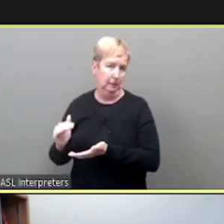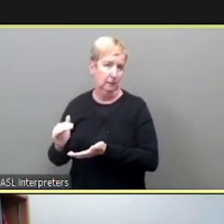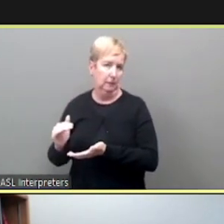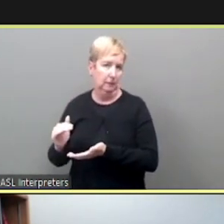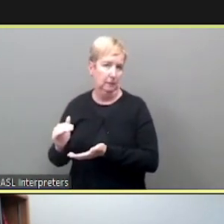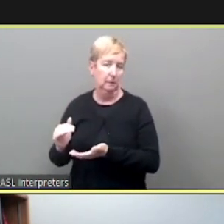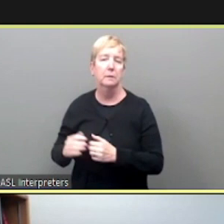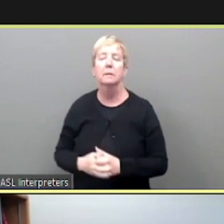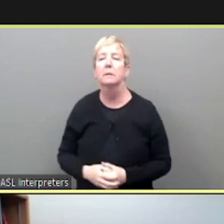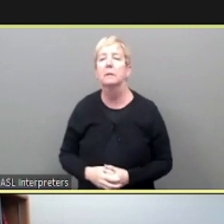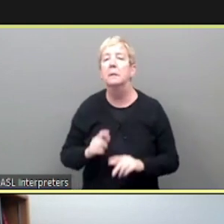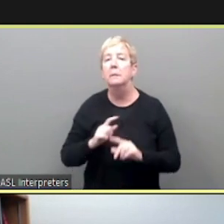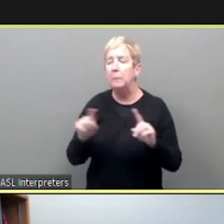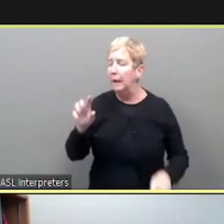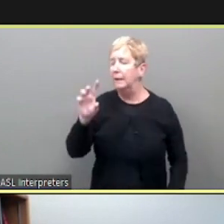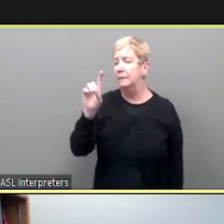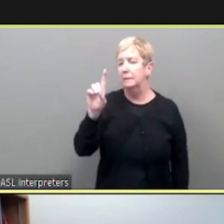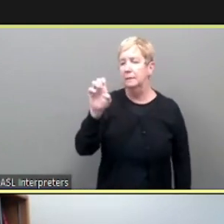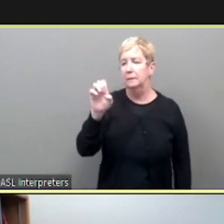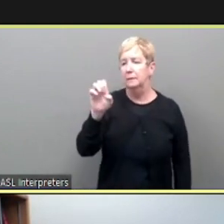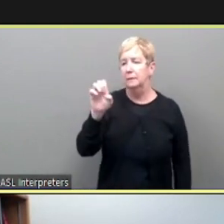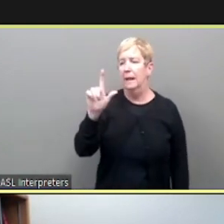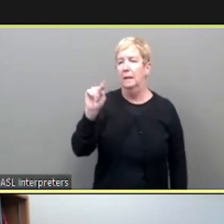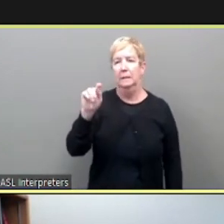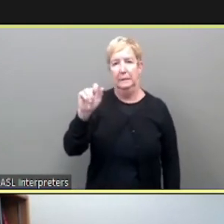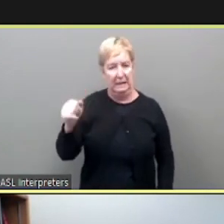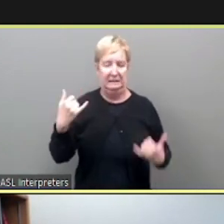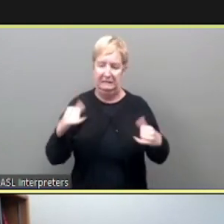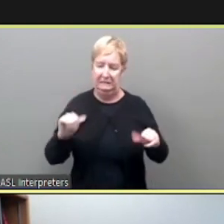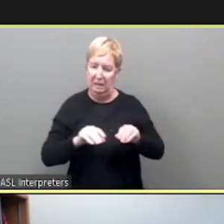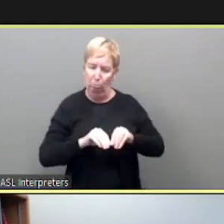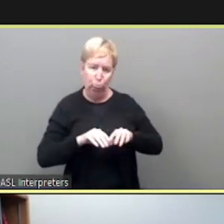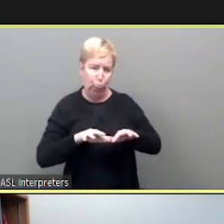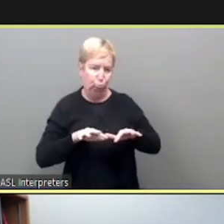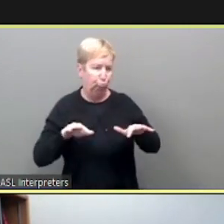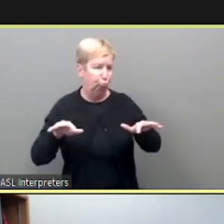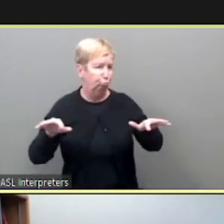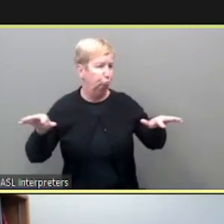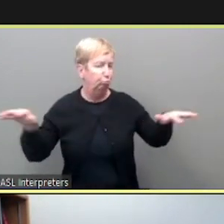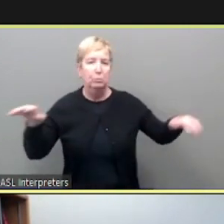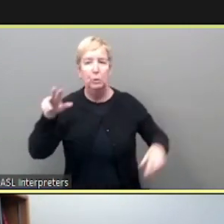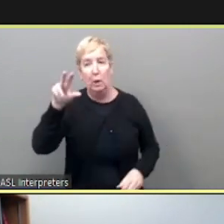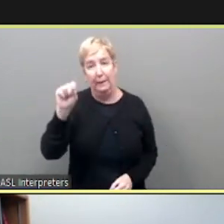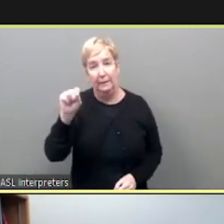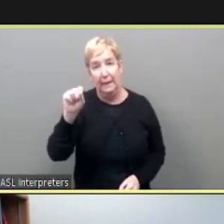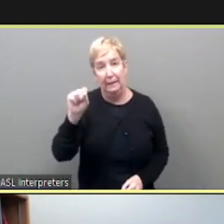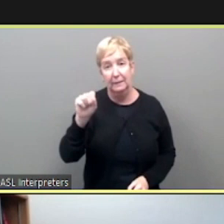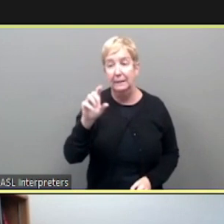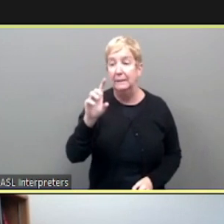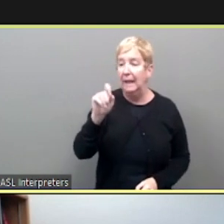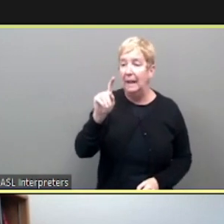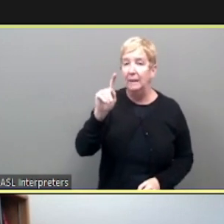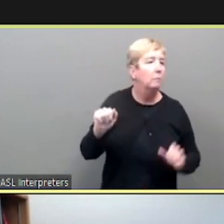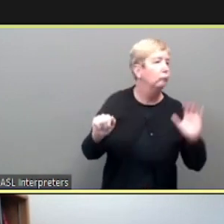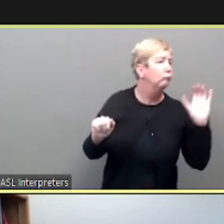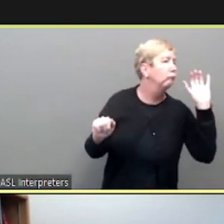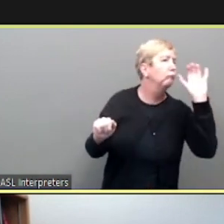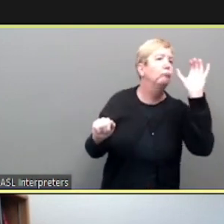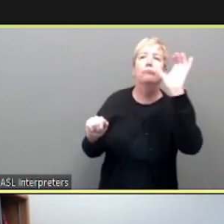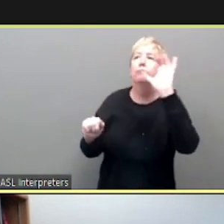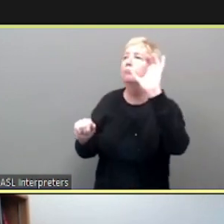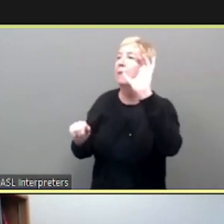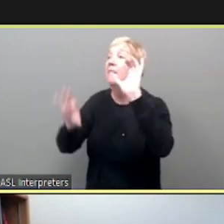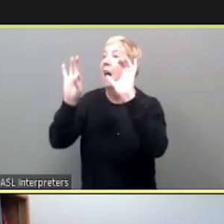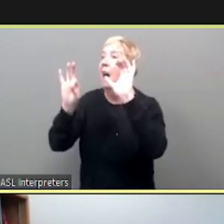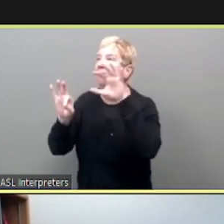this Delta variant continues to move across the country, and it continues to seek out and find unprotected